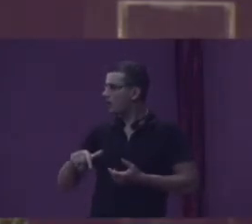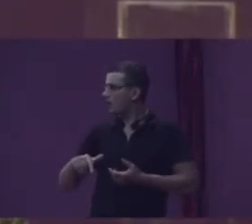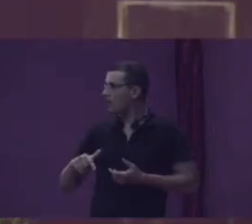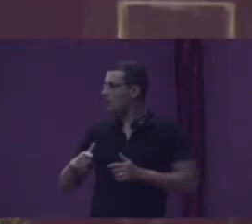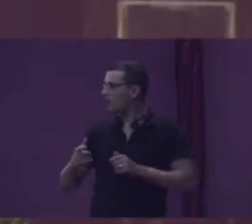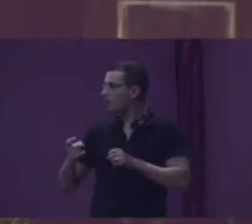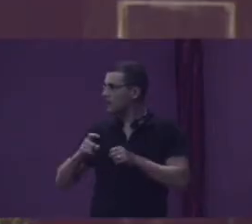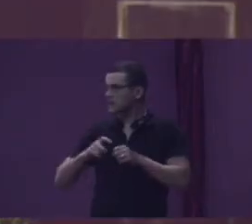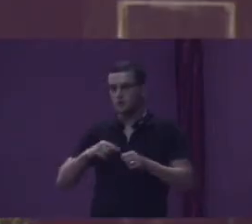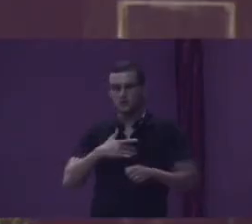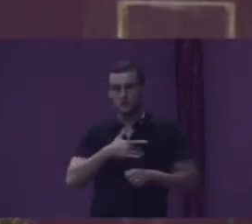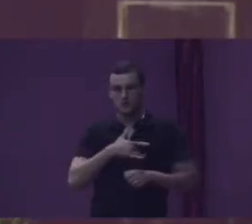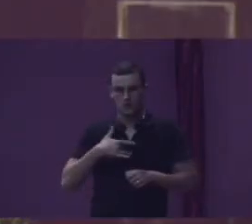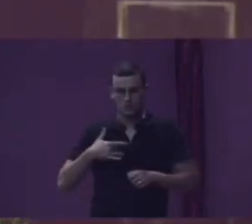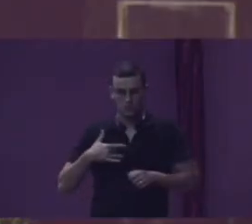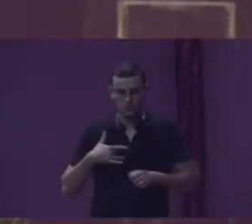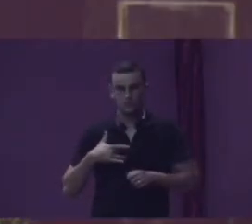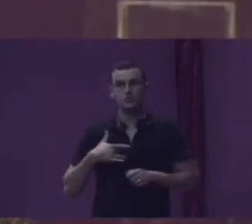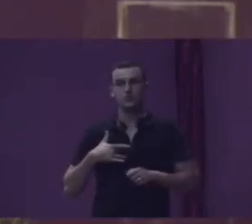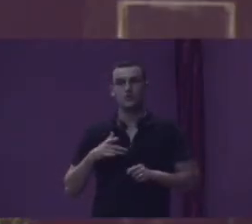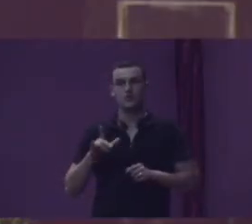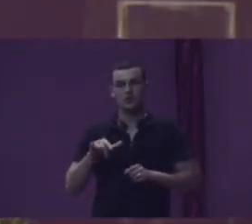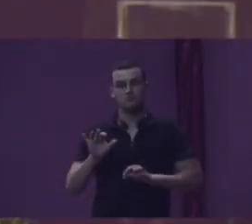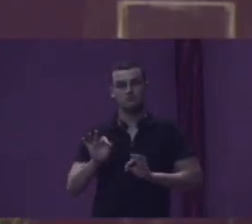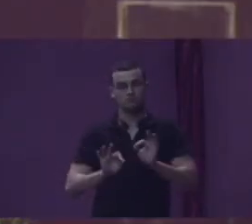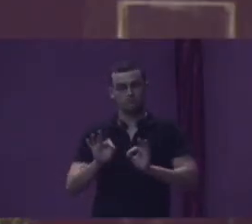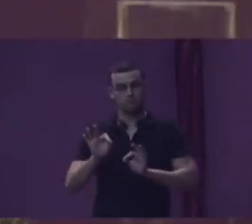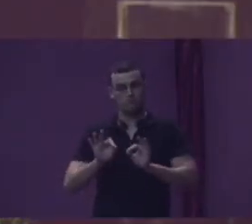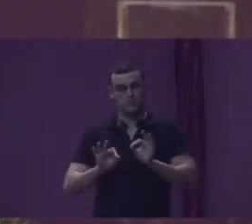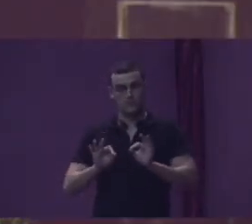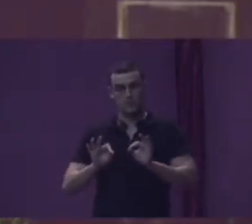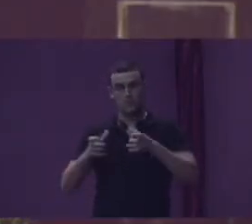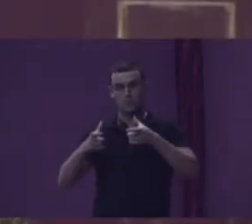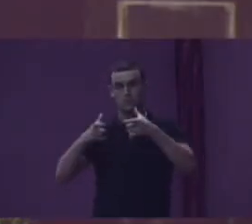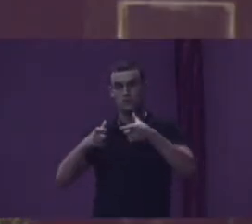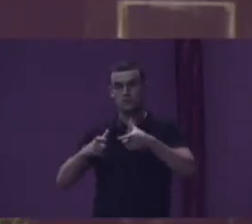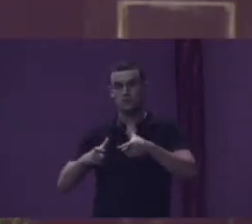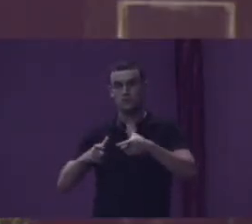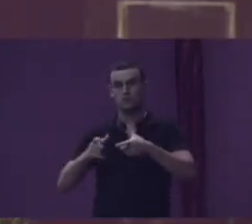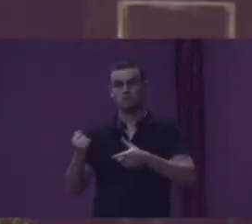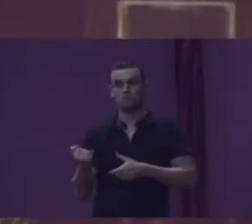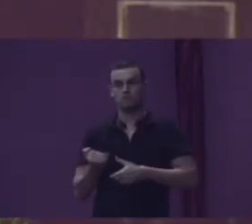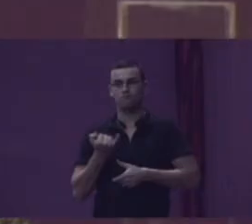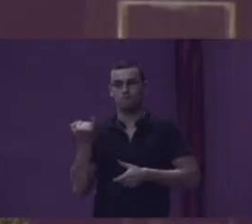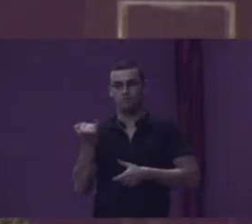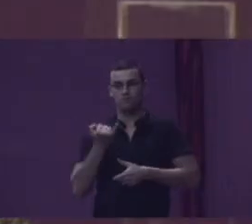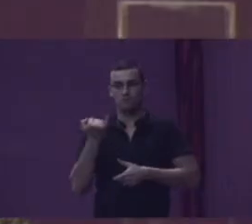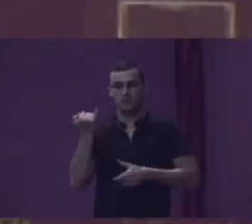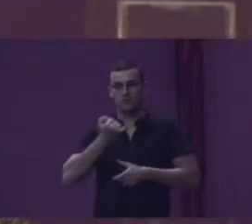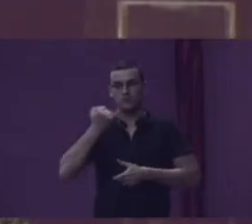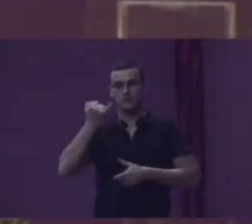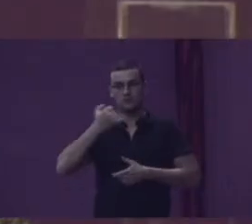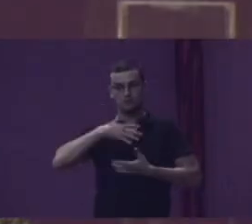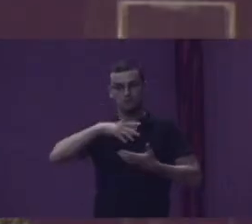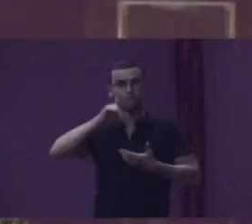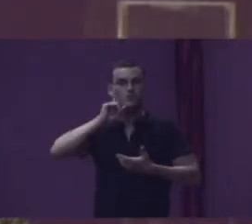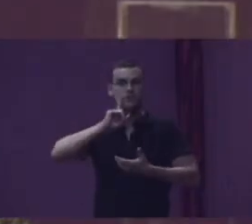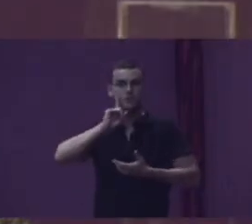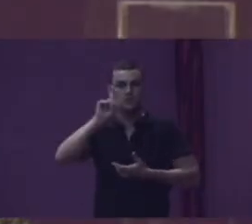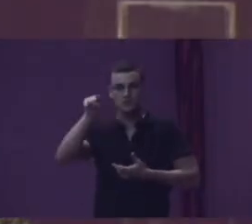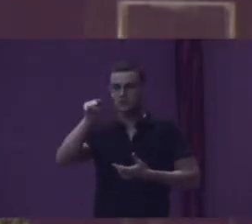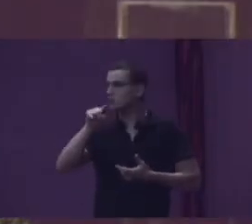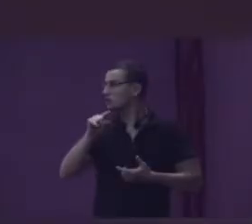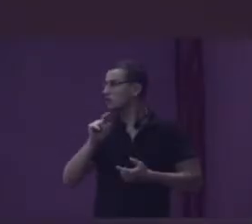na saúde, que é uma organização muito importante nos Estados Unidos de saúde global, que